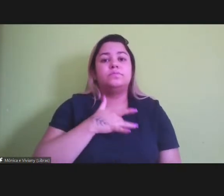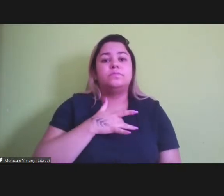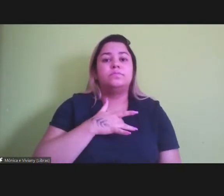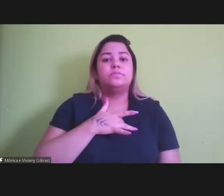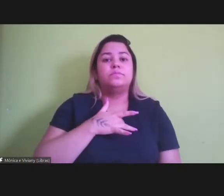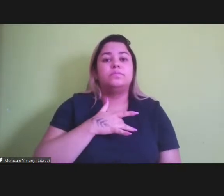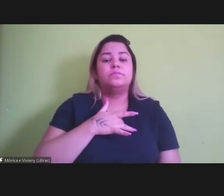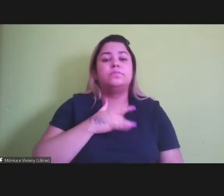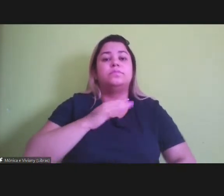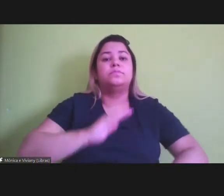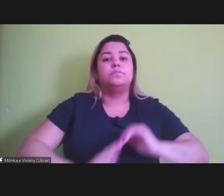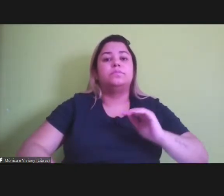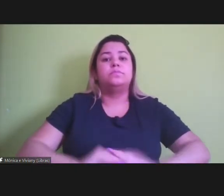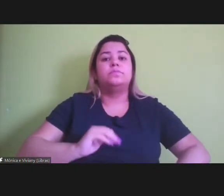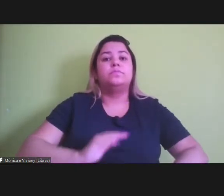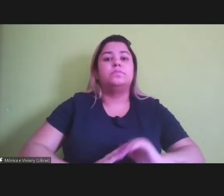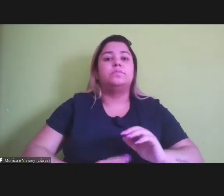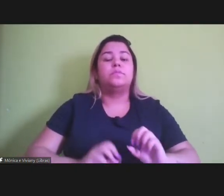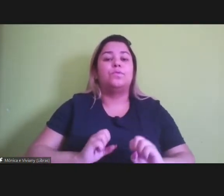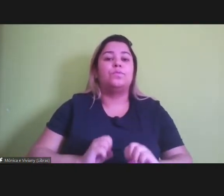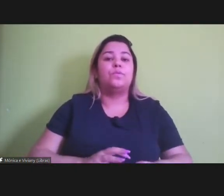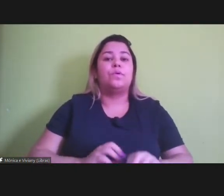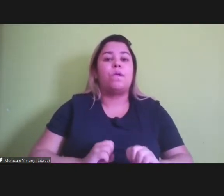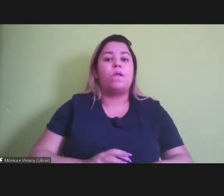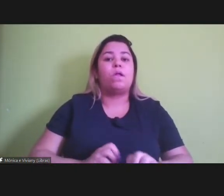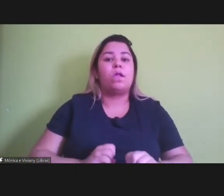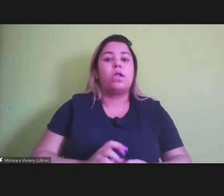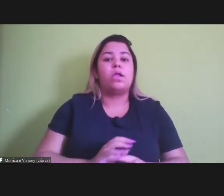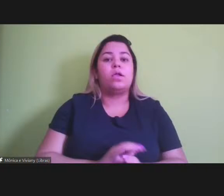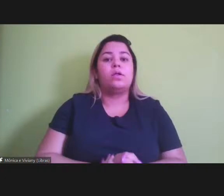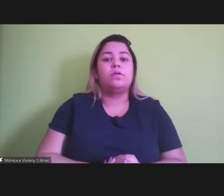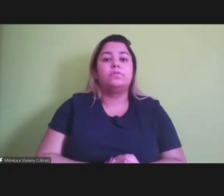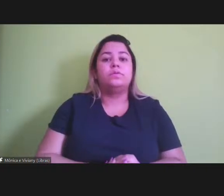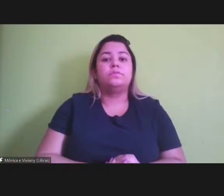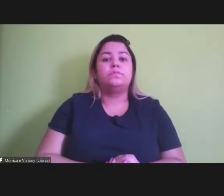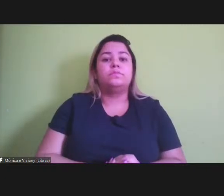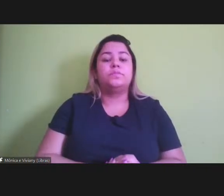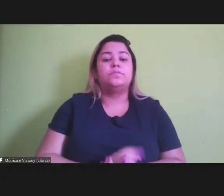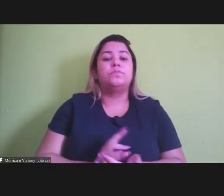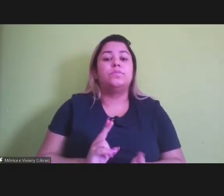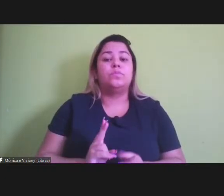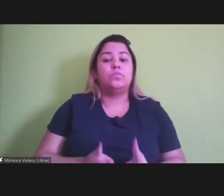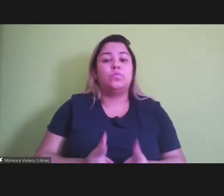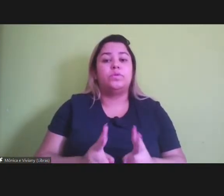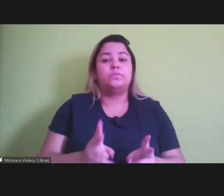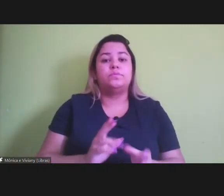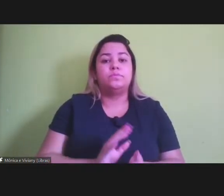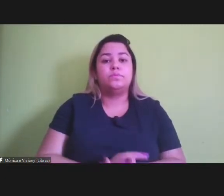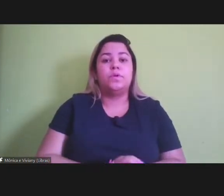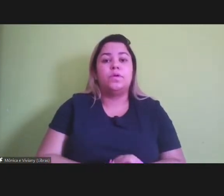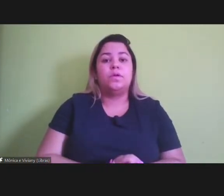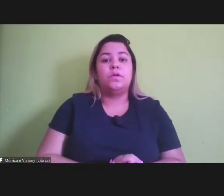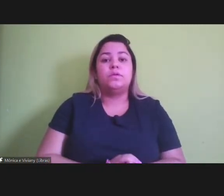healthcare teams with education practices through active methods and permanent education.